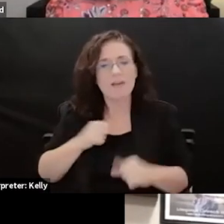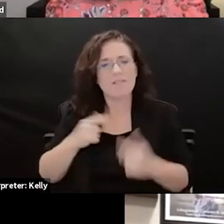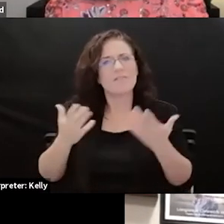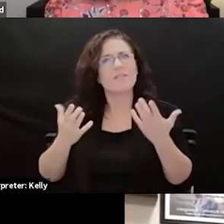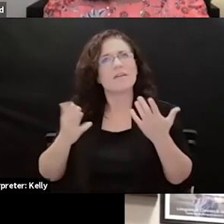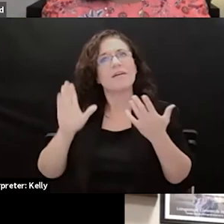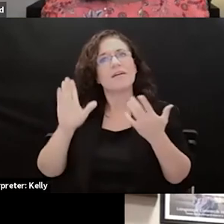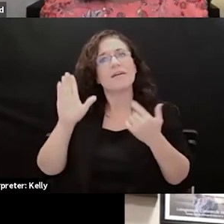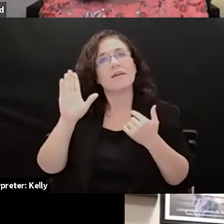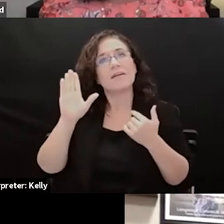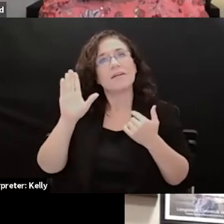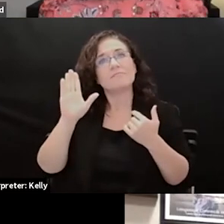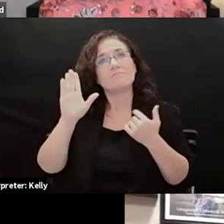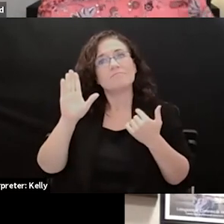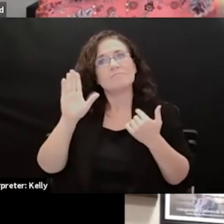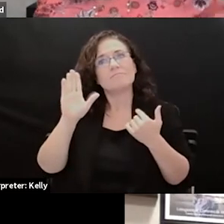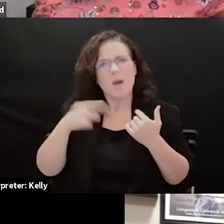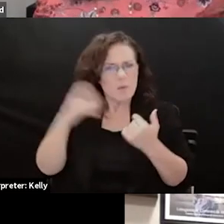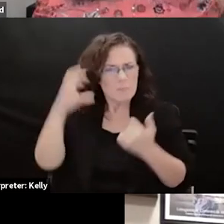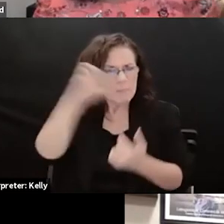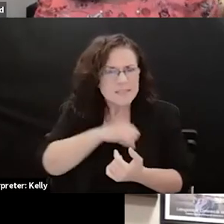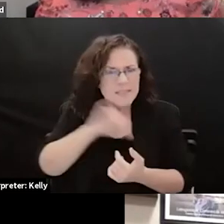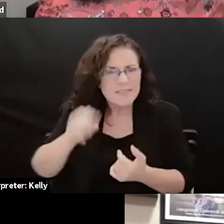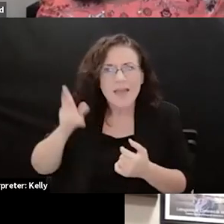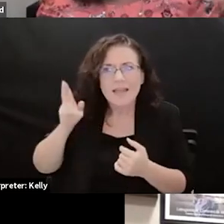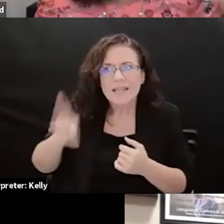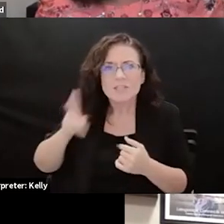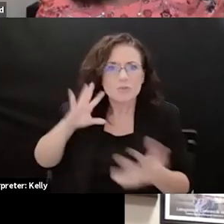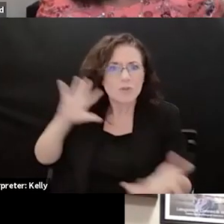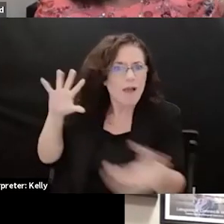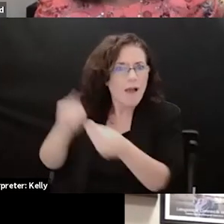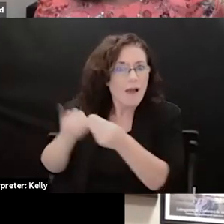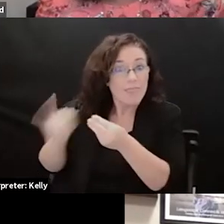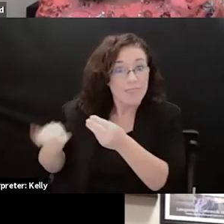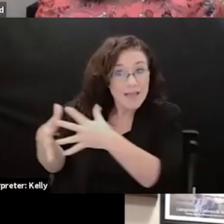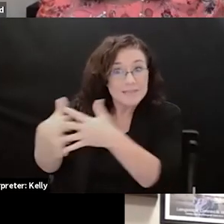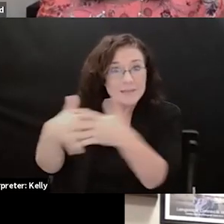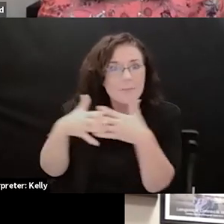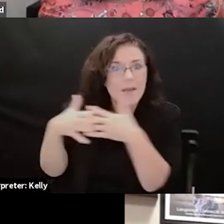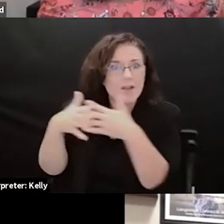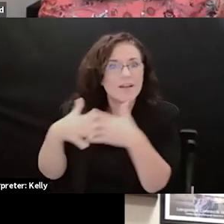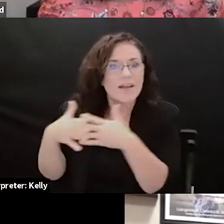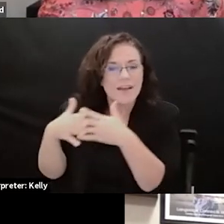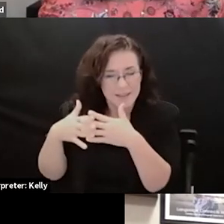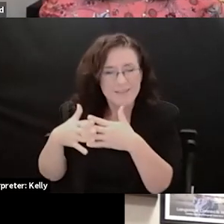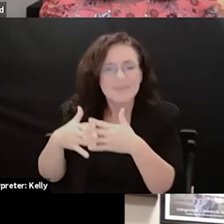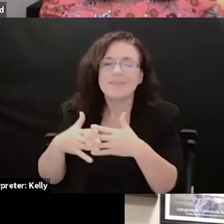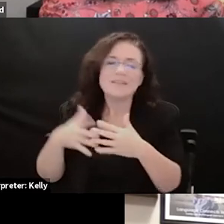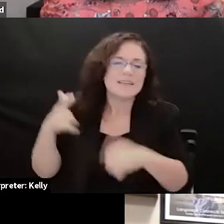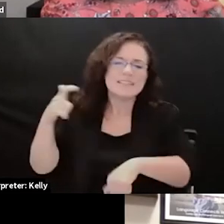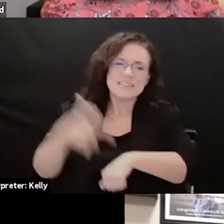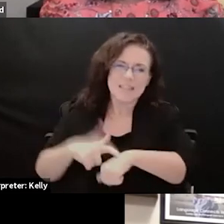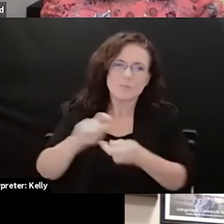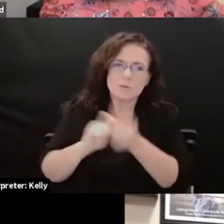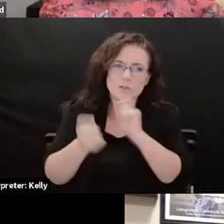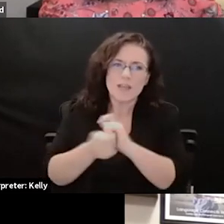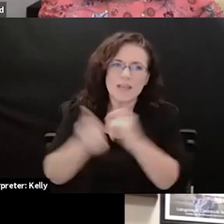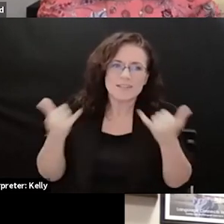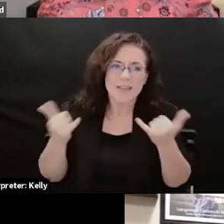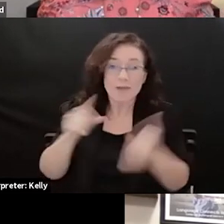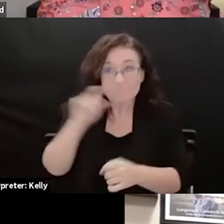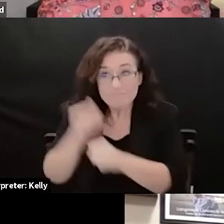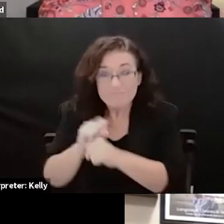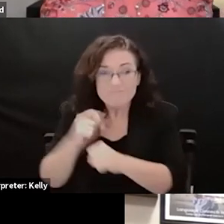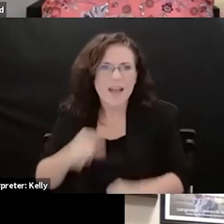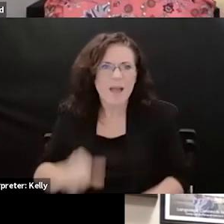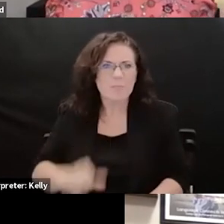that in that in the history that is america but it's time for us to change we're starting to do that i'm so proud to be on this board that continues